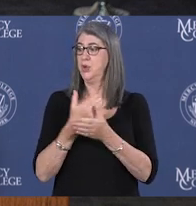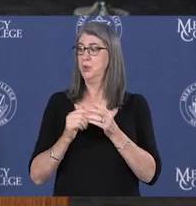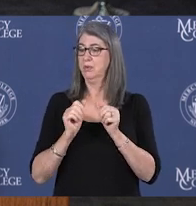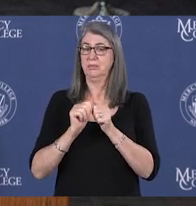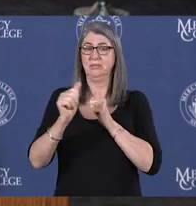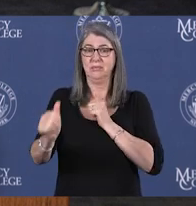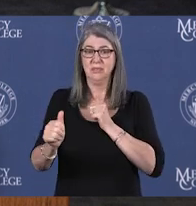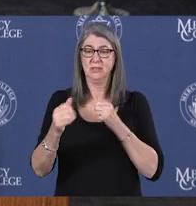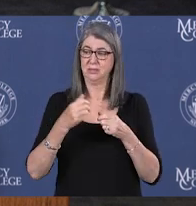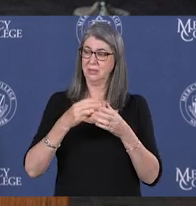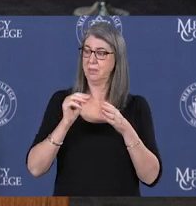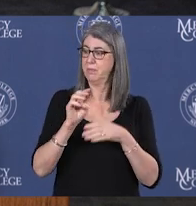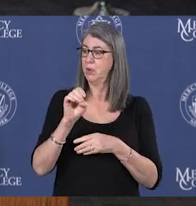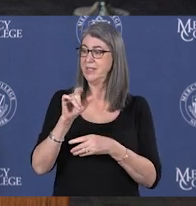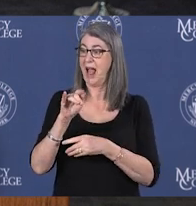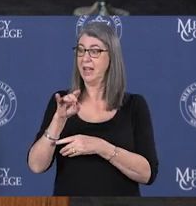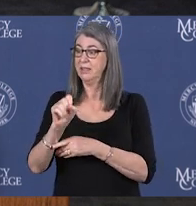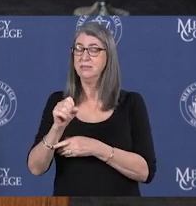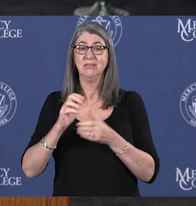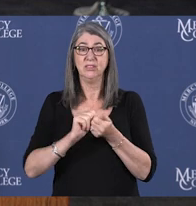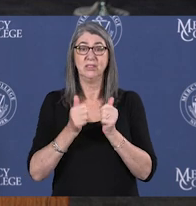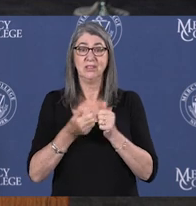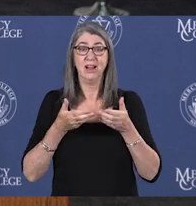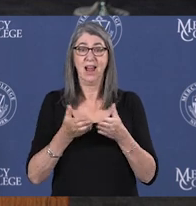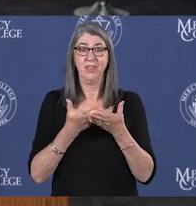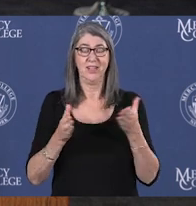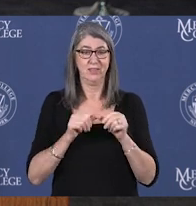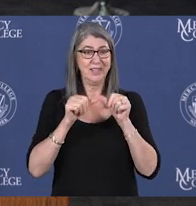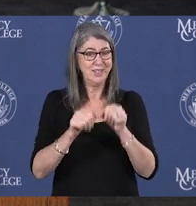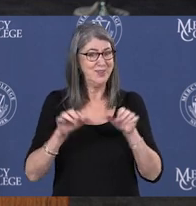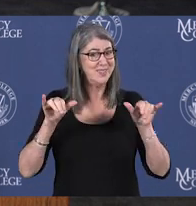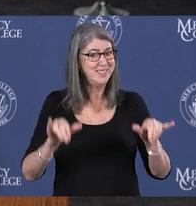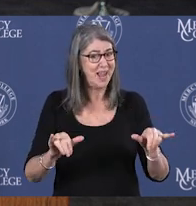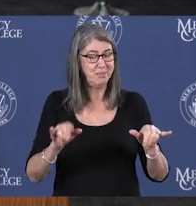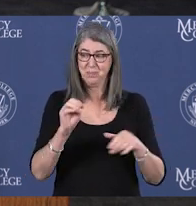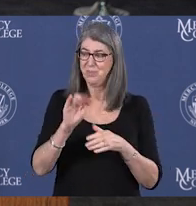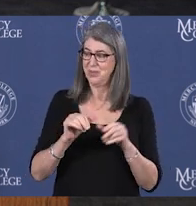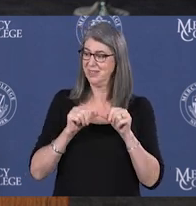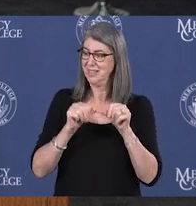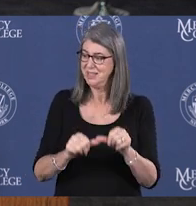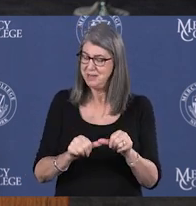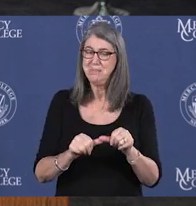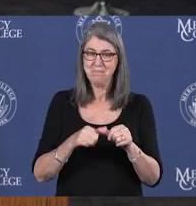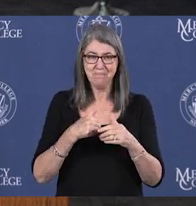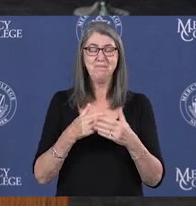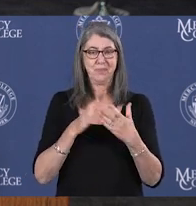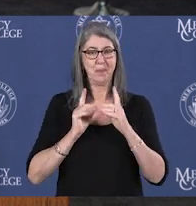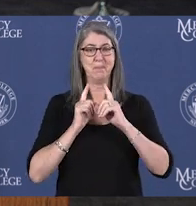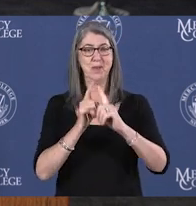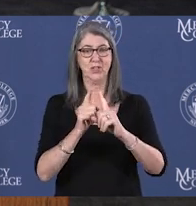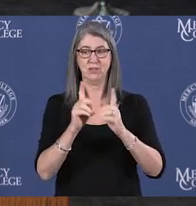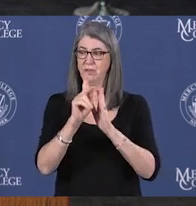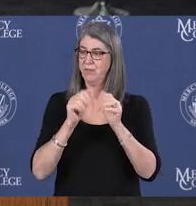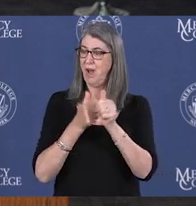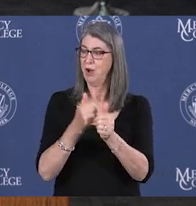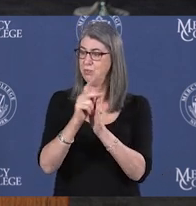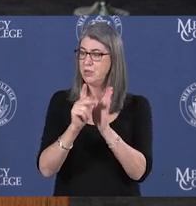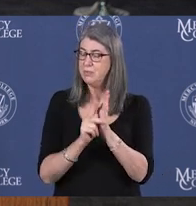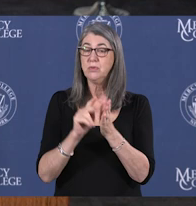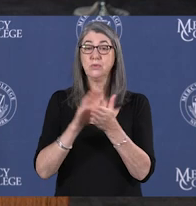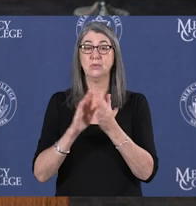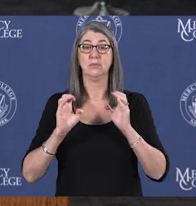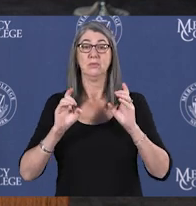modalities. But these changes allowed things to stay the same. Mercy remains steadfast in its mission and principles.